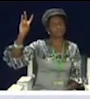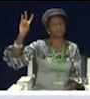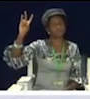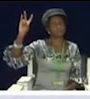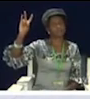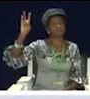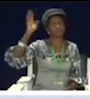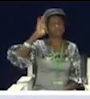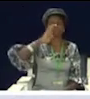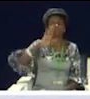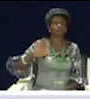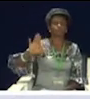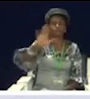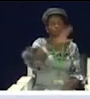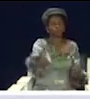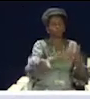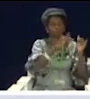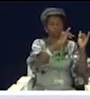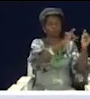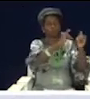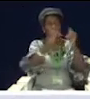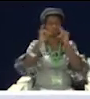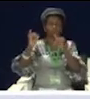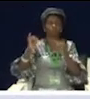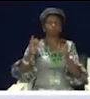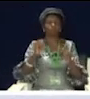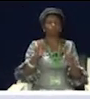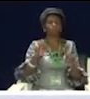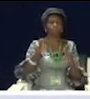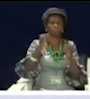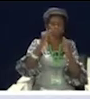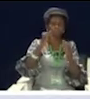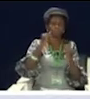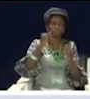will be your own individual prayers.